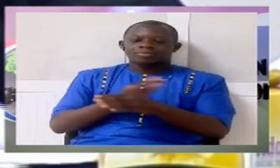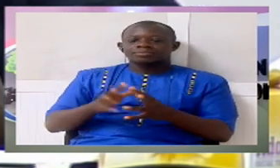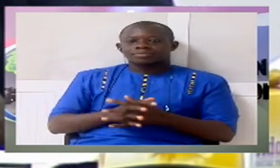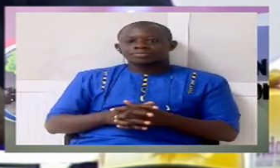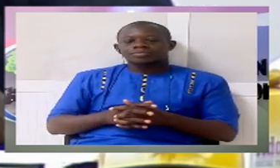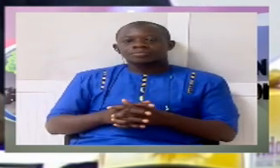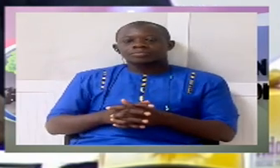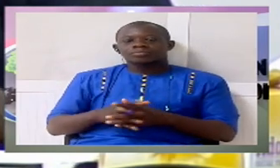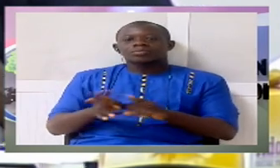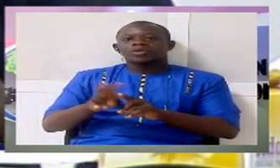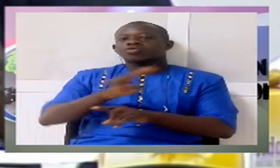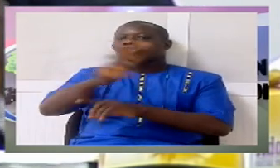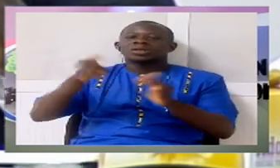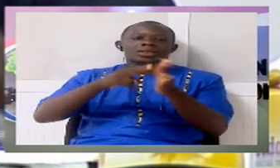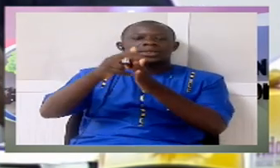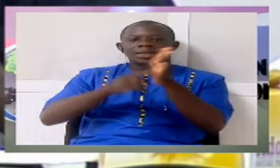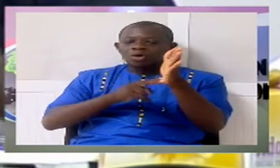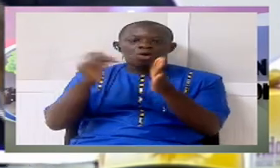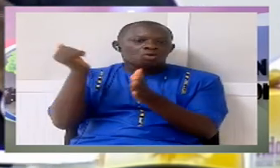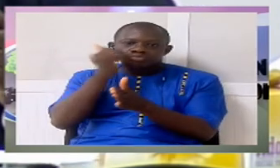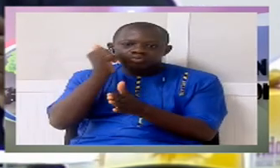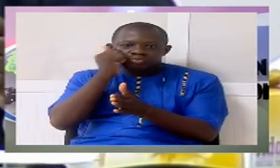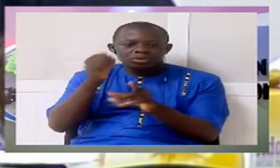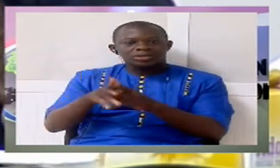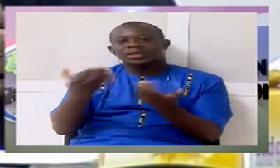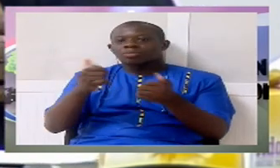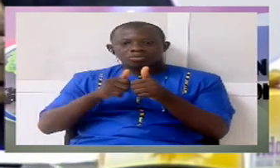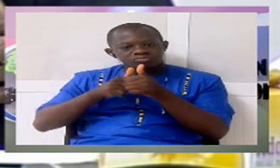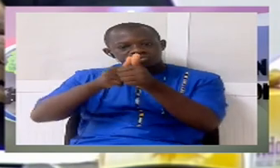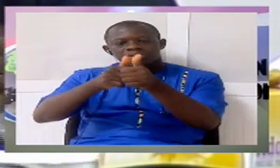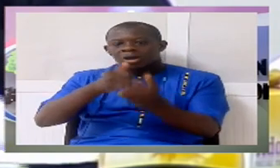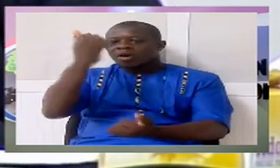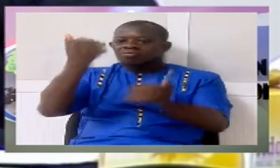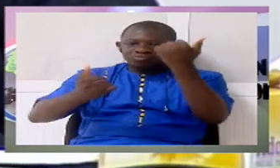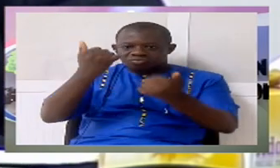It is not necessarily always the case that the convoy was wrong.